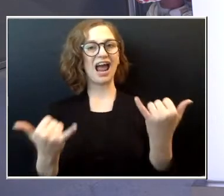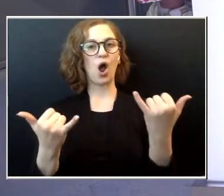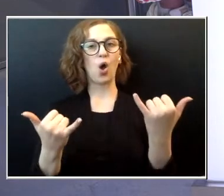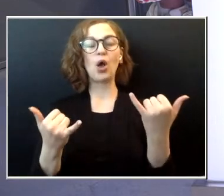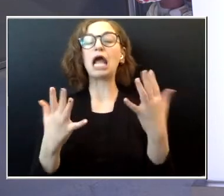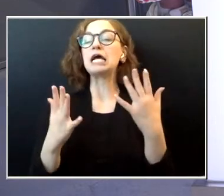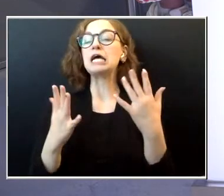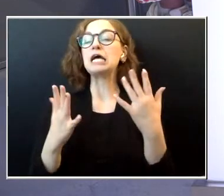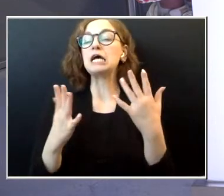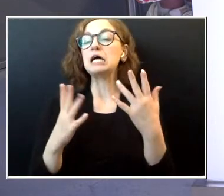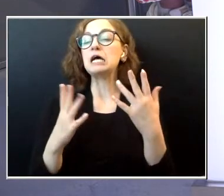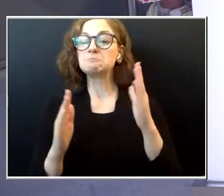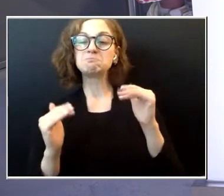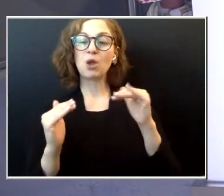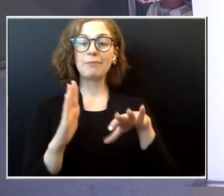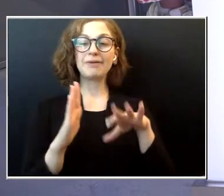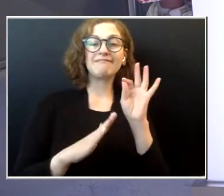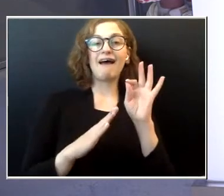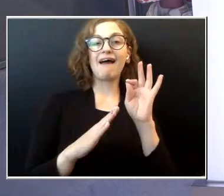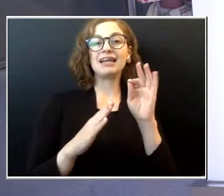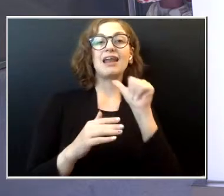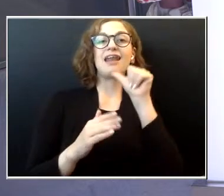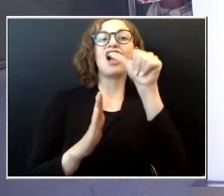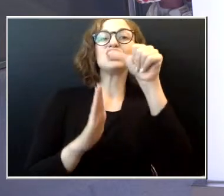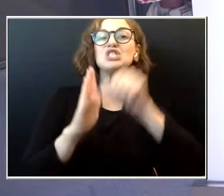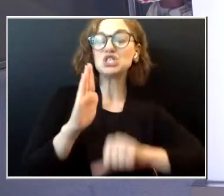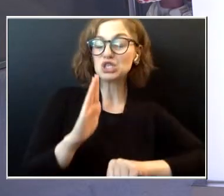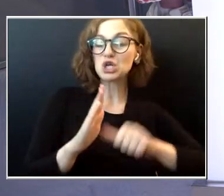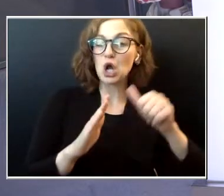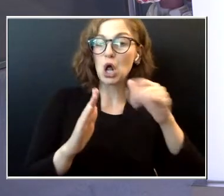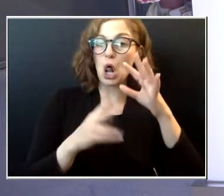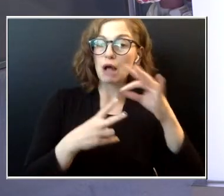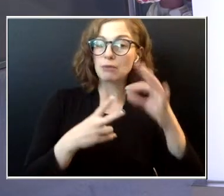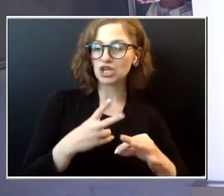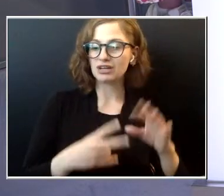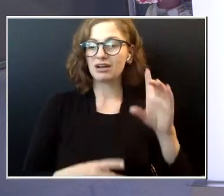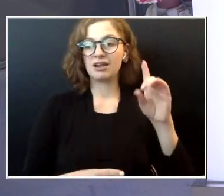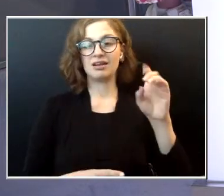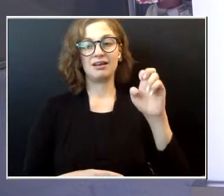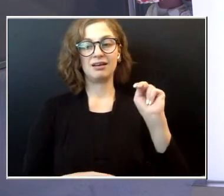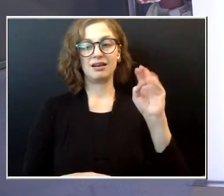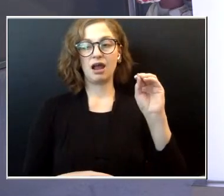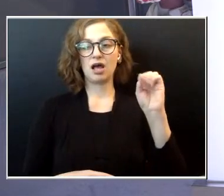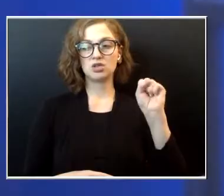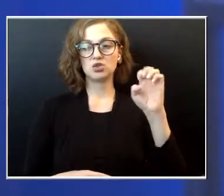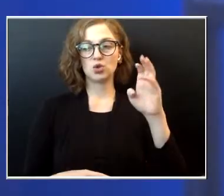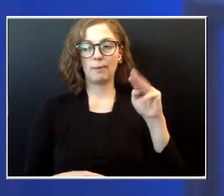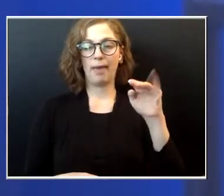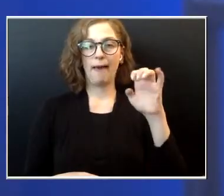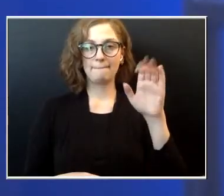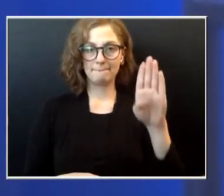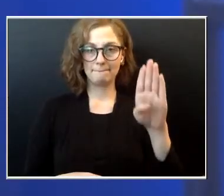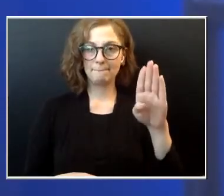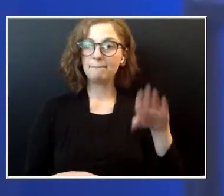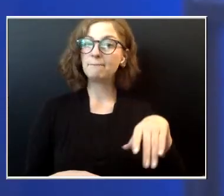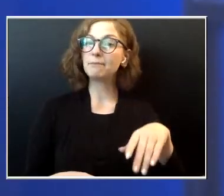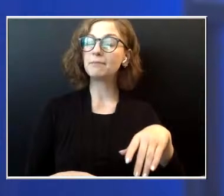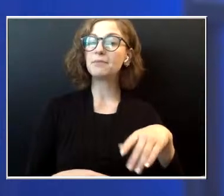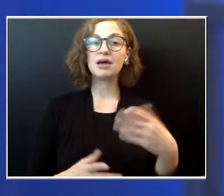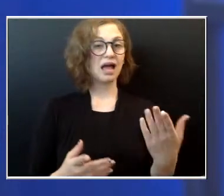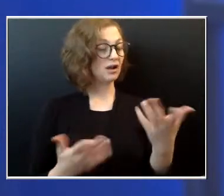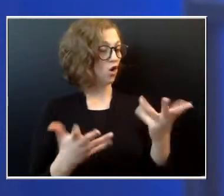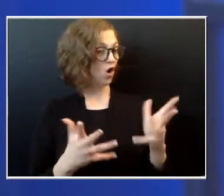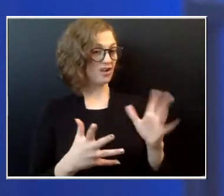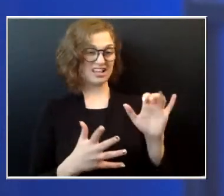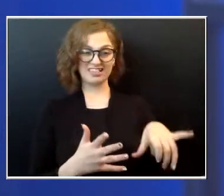that incorrectly, but this is already approved for treating osteoporosis. Can you tell us more about that? Correct. So we are thrilled that we were invited to participate